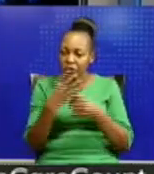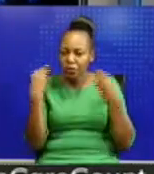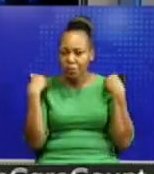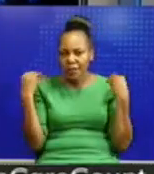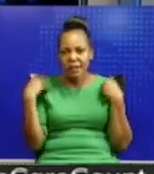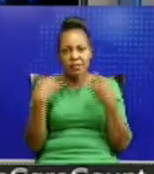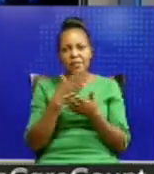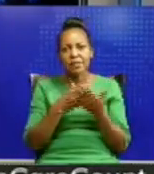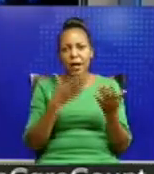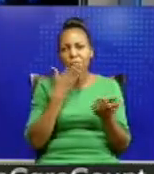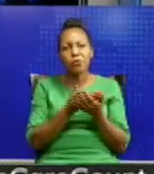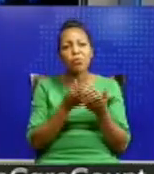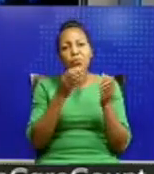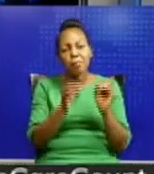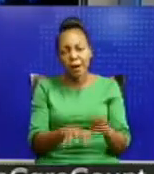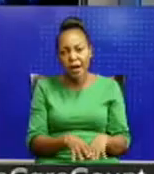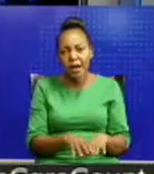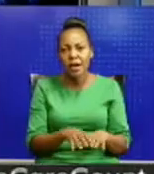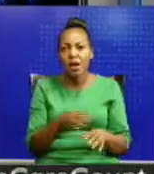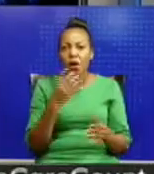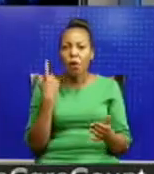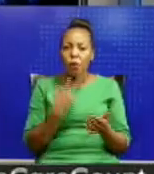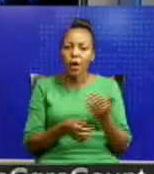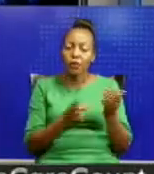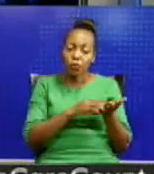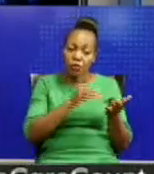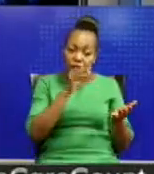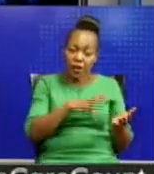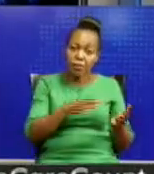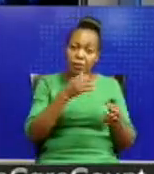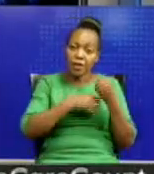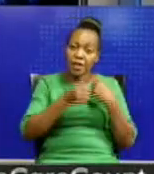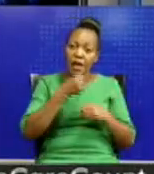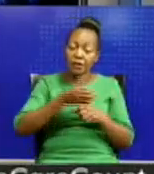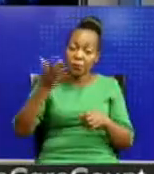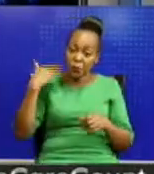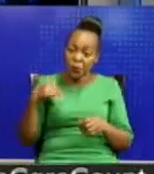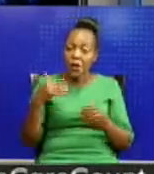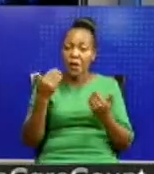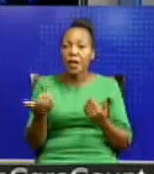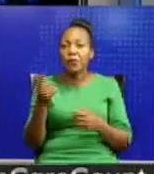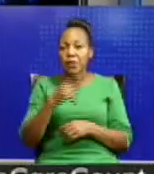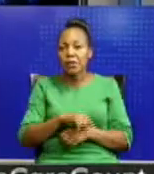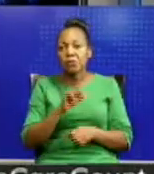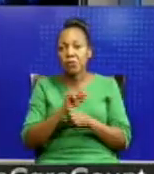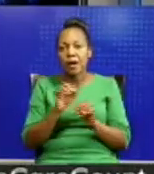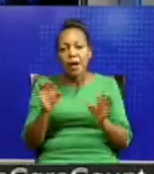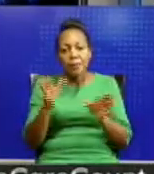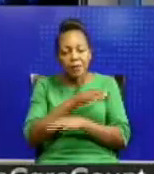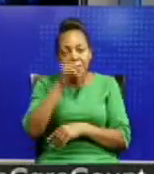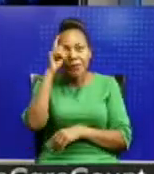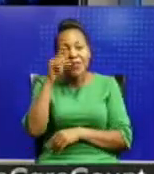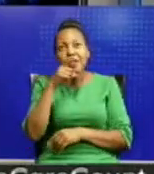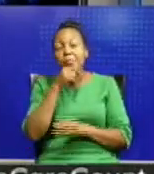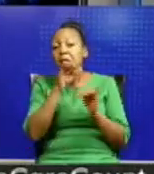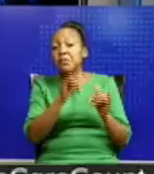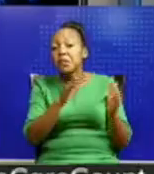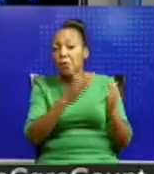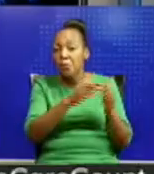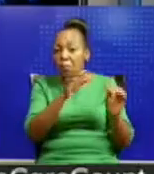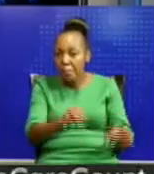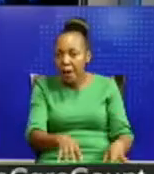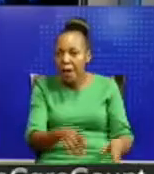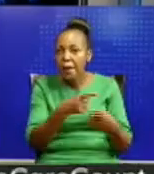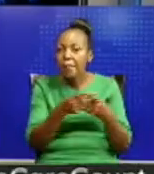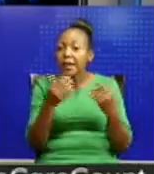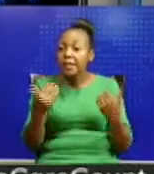valid. What we used to treasure is no longer treasurable. We used to think men cannot stay at home. What is happening?